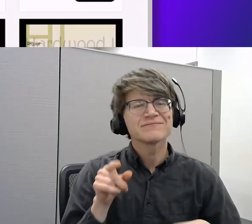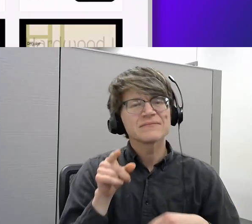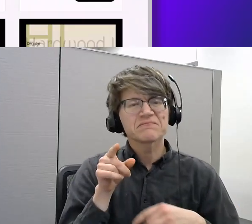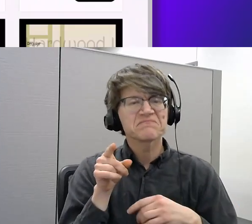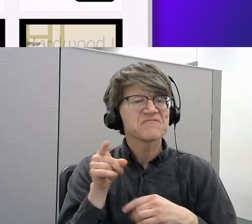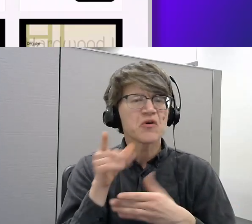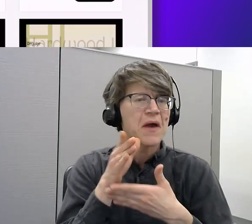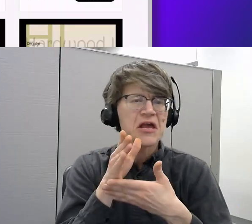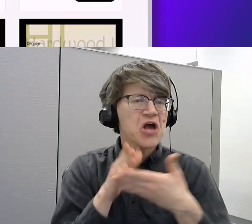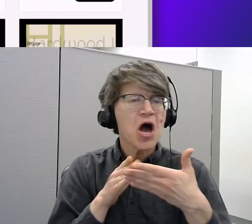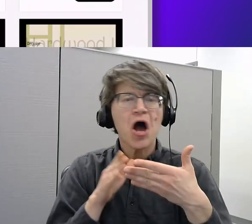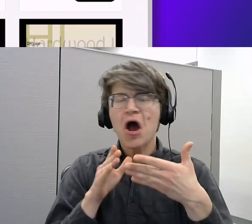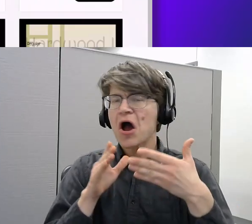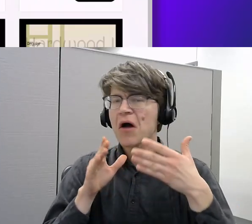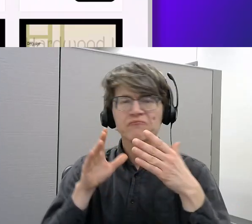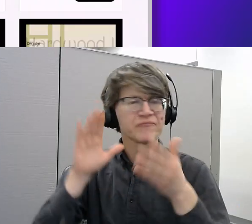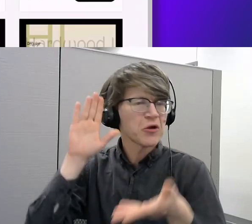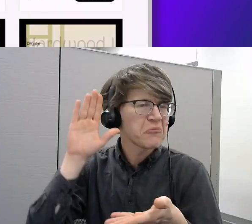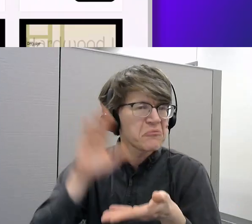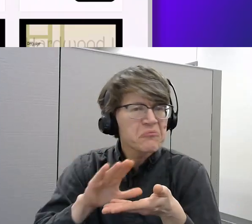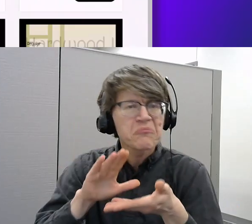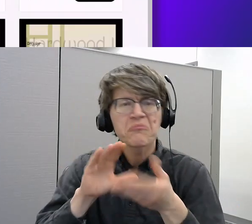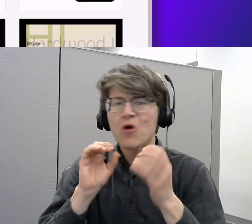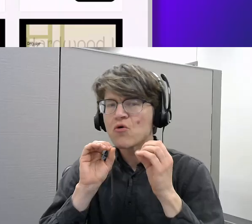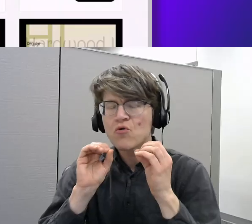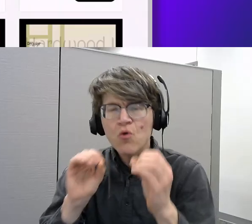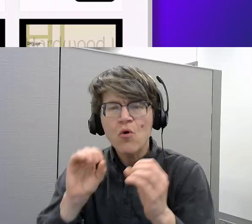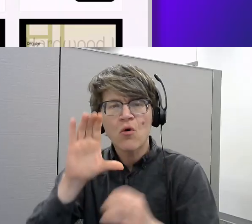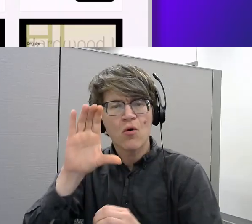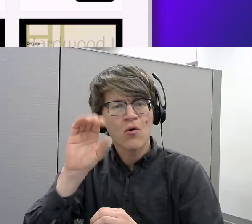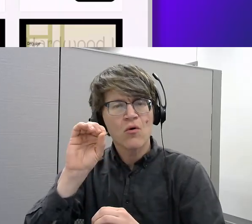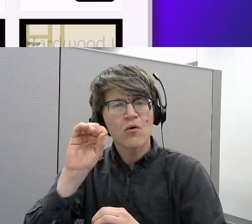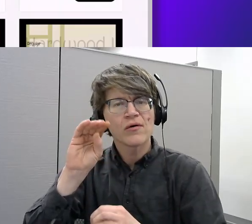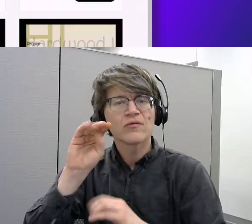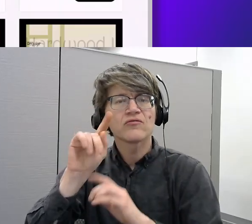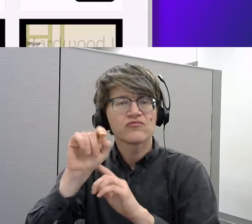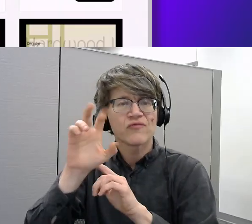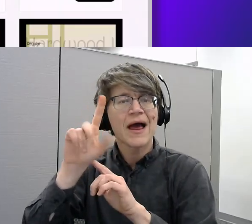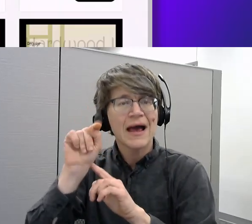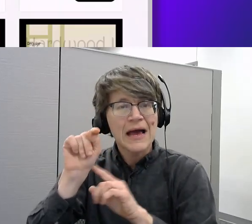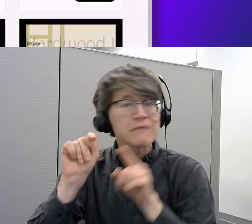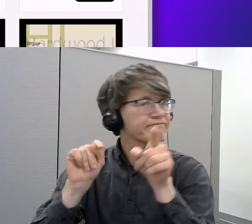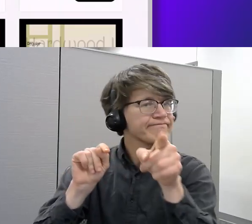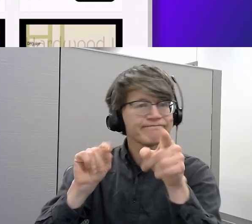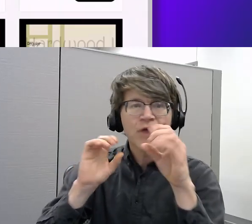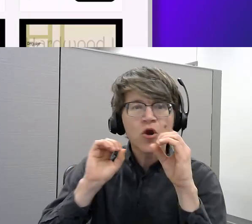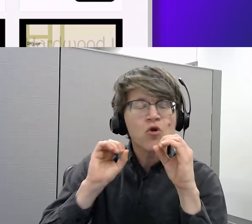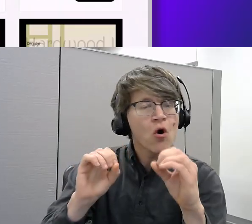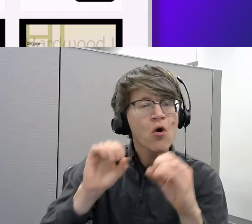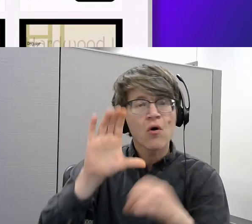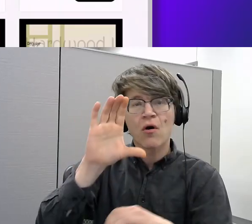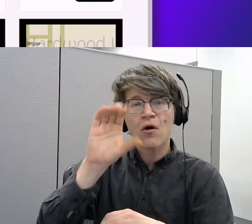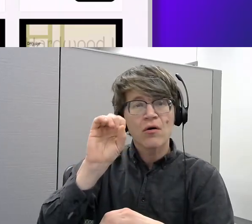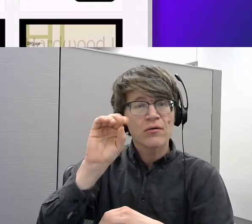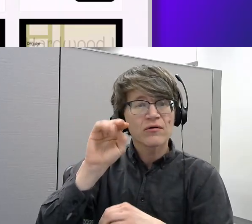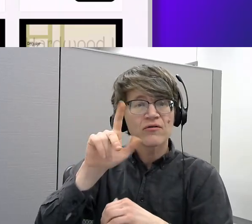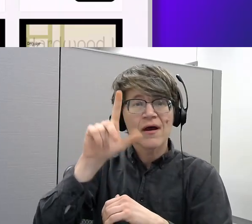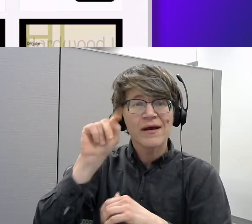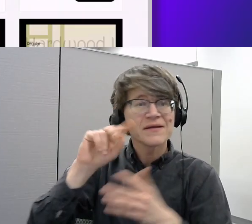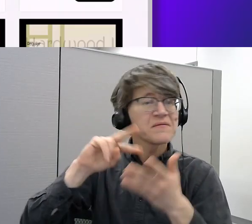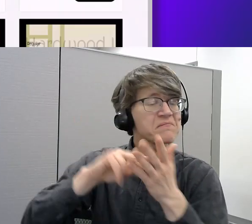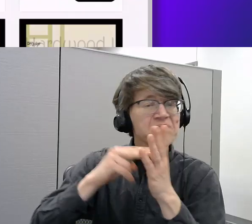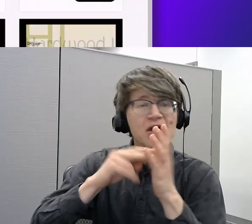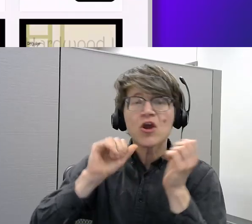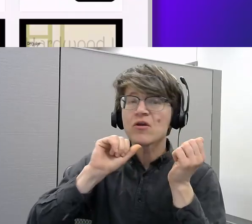or a body type, whether it's sans serif or serif. And ultimately what it means is that every single part of the letter is the same. So whether